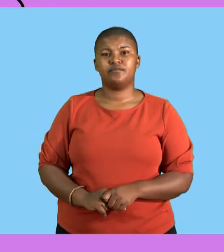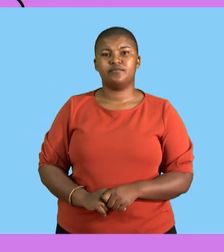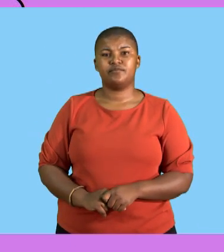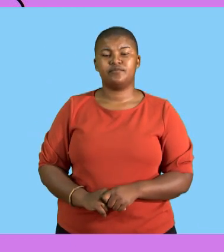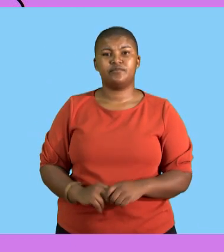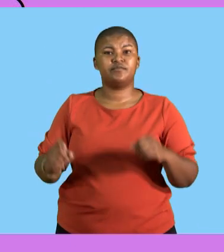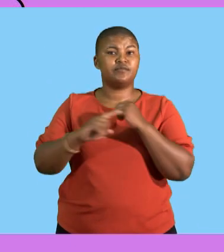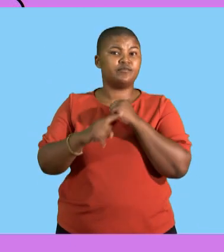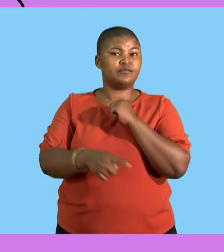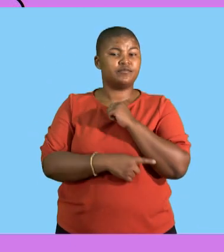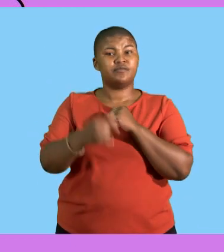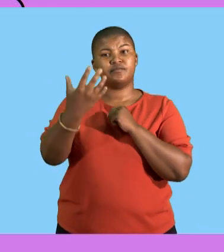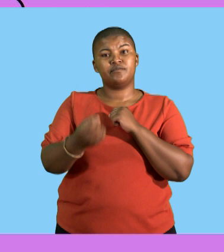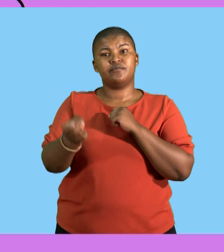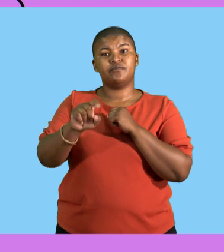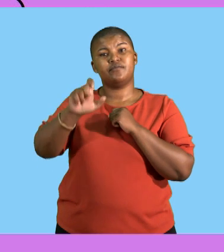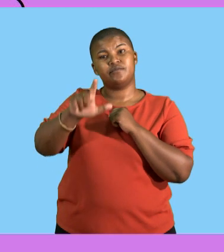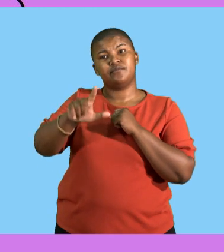7,250, and lastly we have